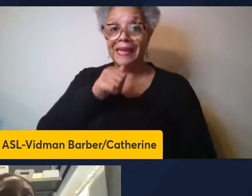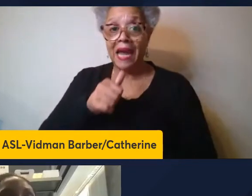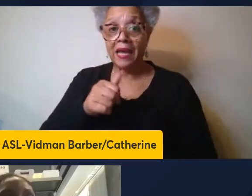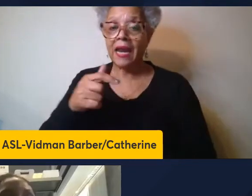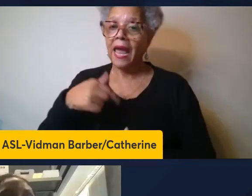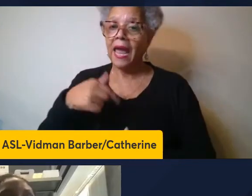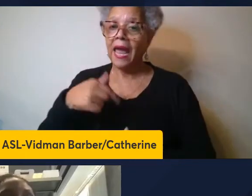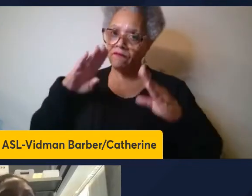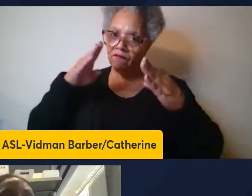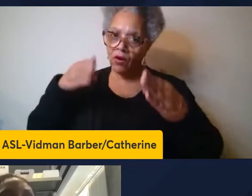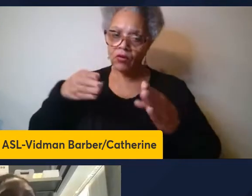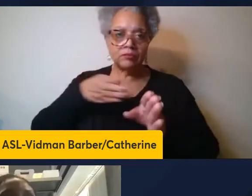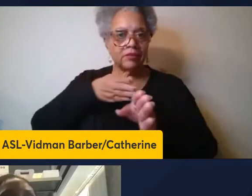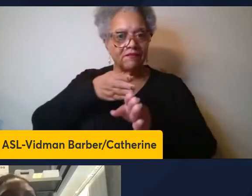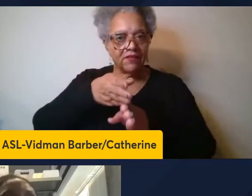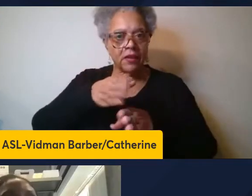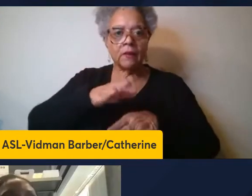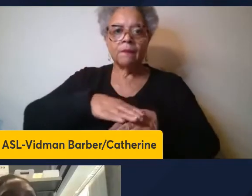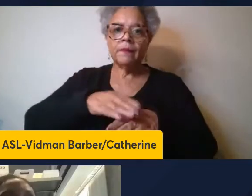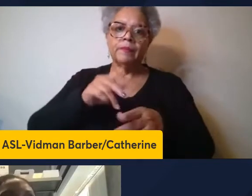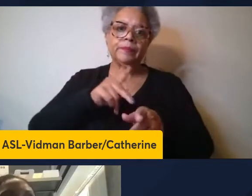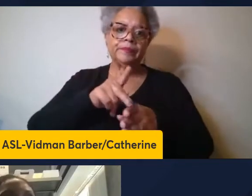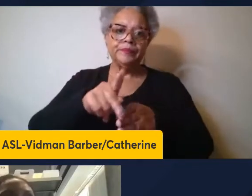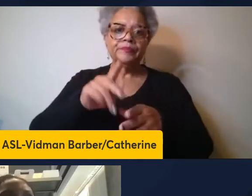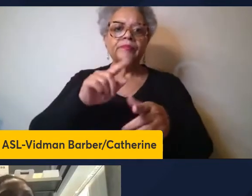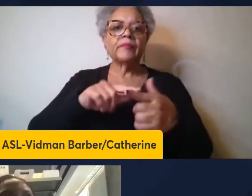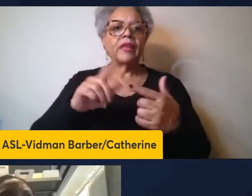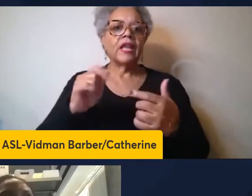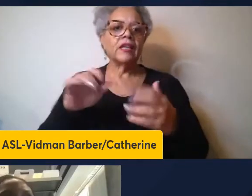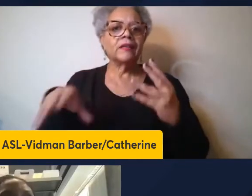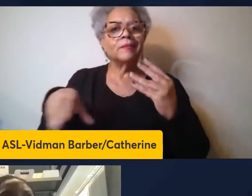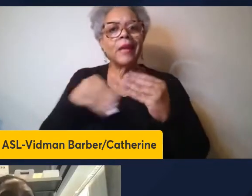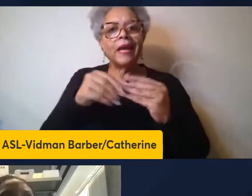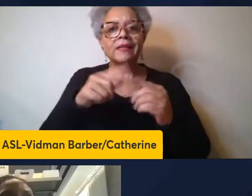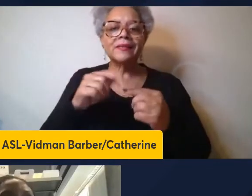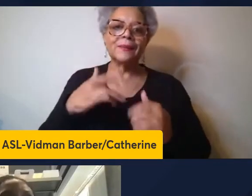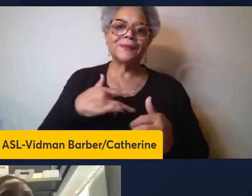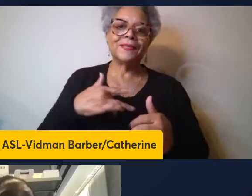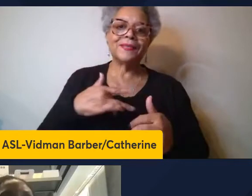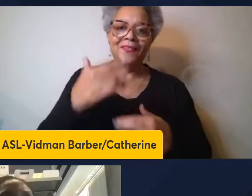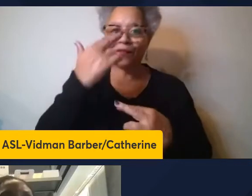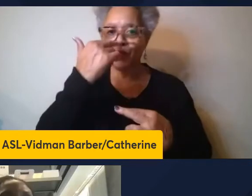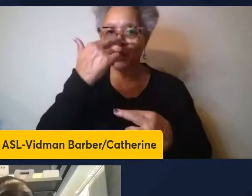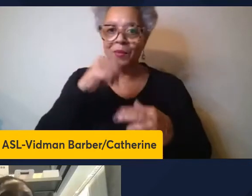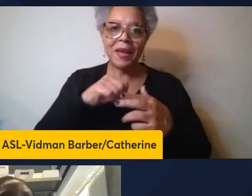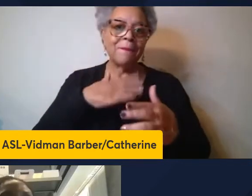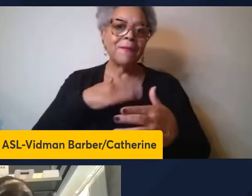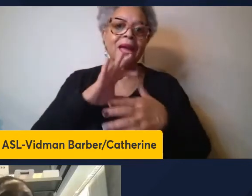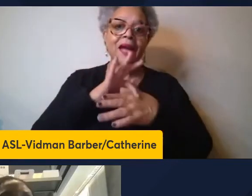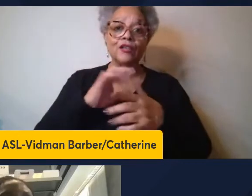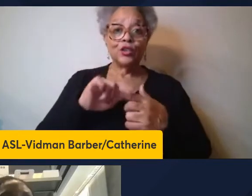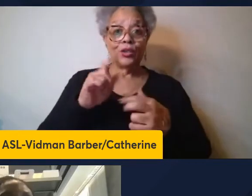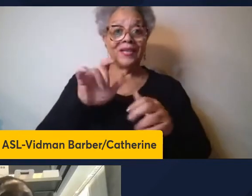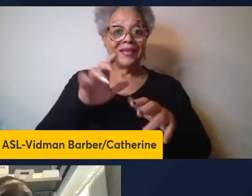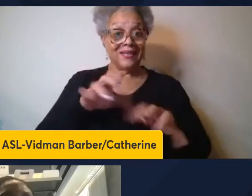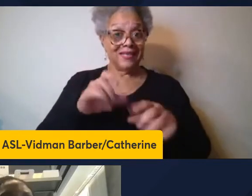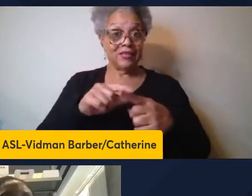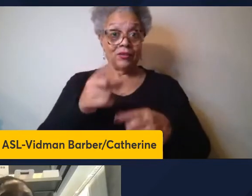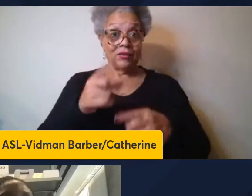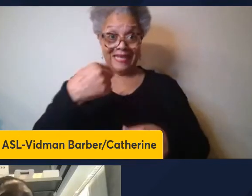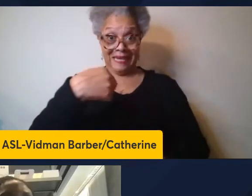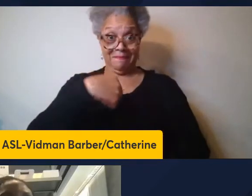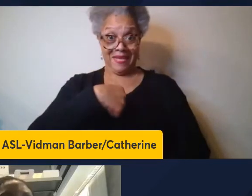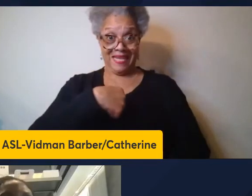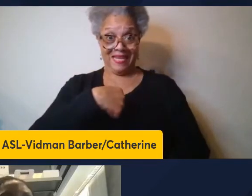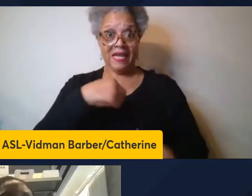very heavily on the professional. I also try to put a bit of sense of humor in my content, so you get to see me in my content. But there's